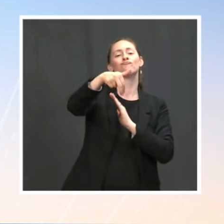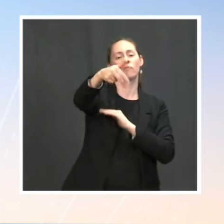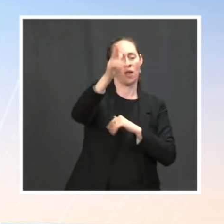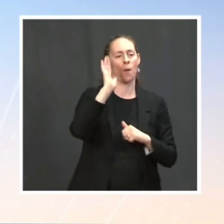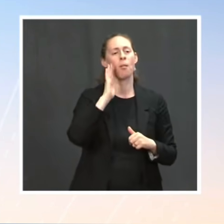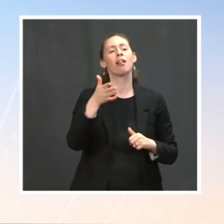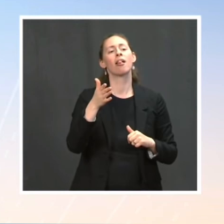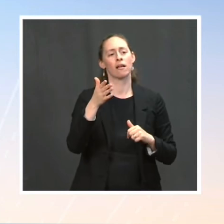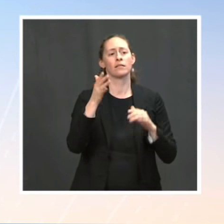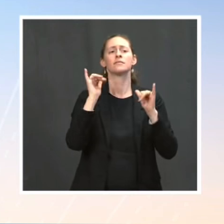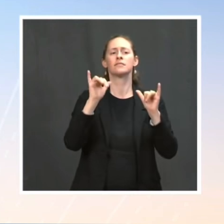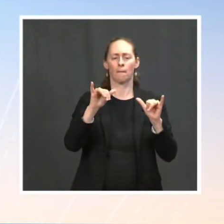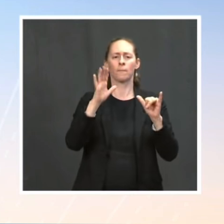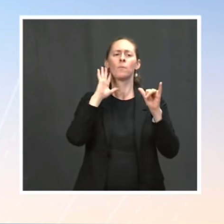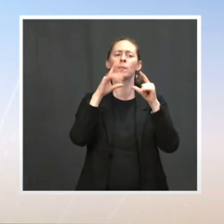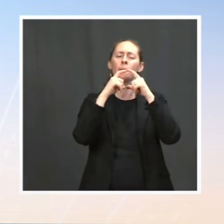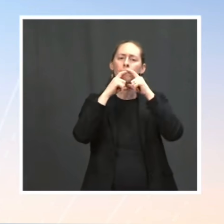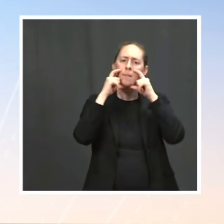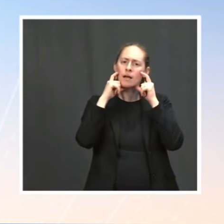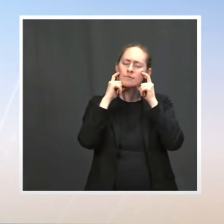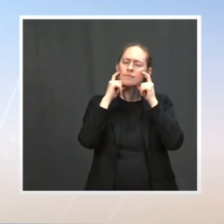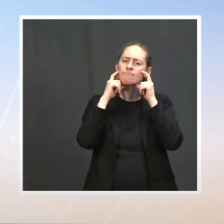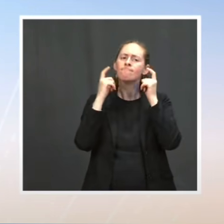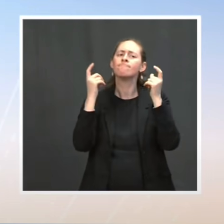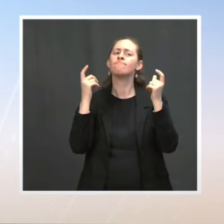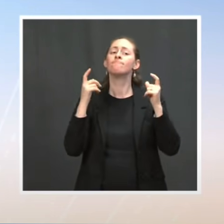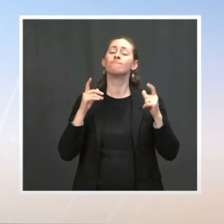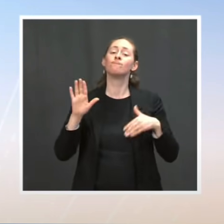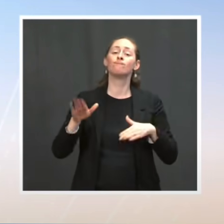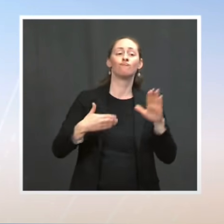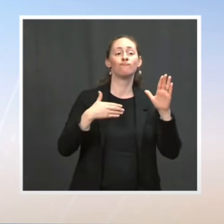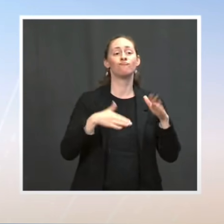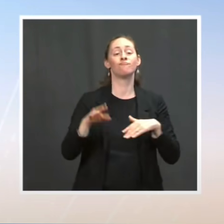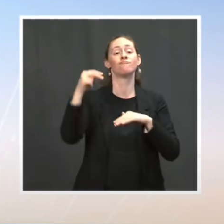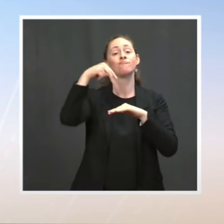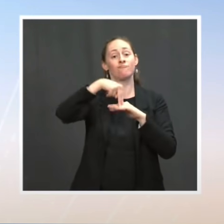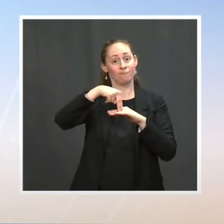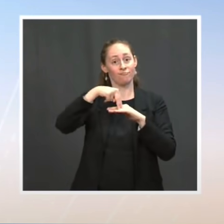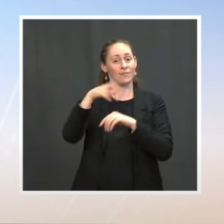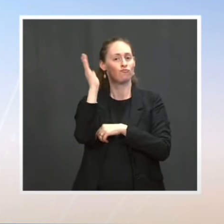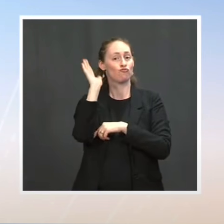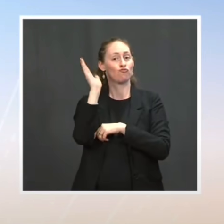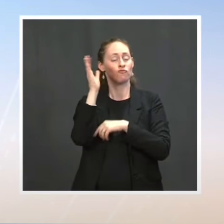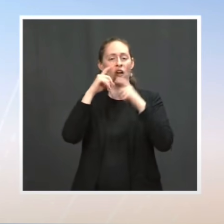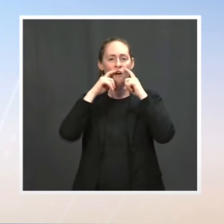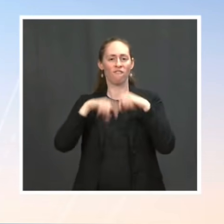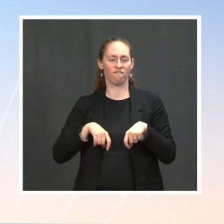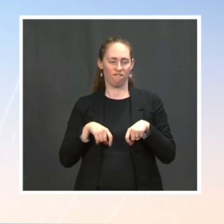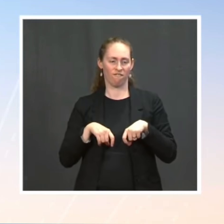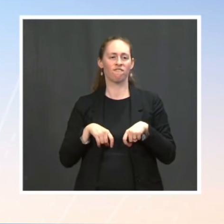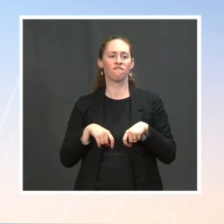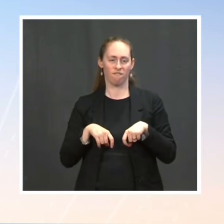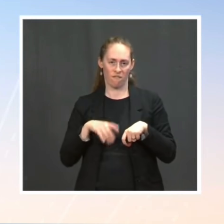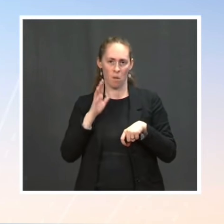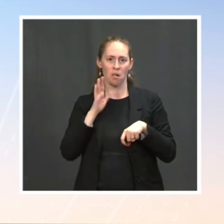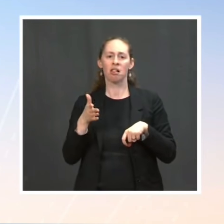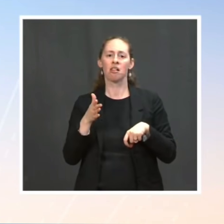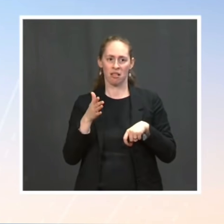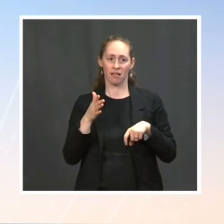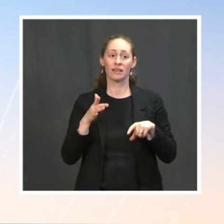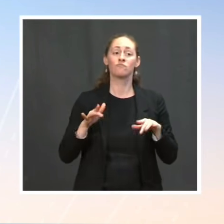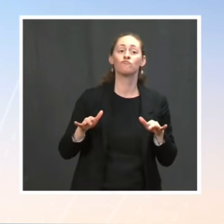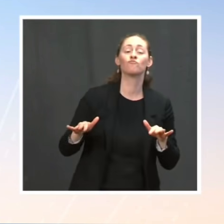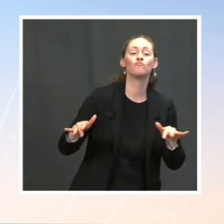mask when he delivers his speech. He'll also be meeting with men and women, a career